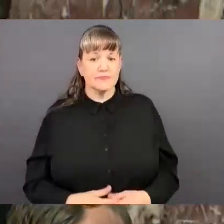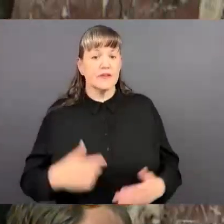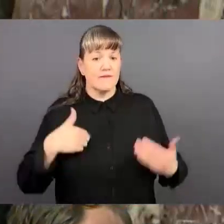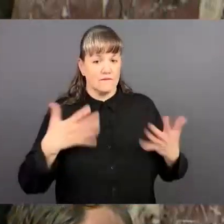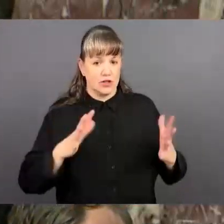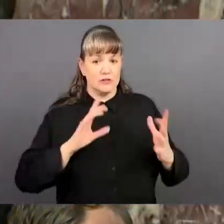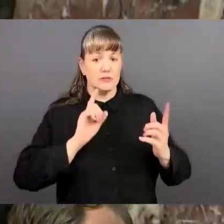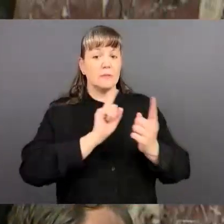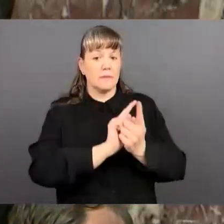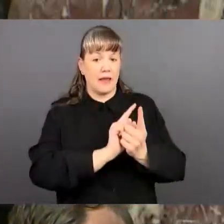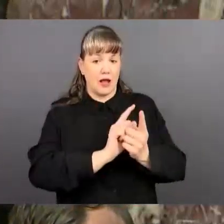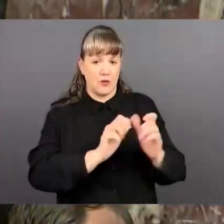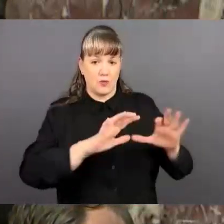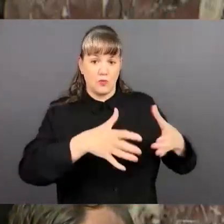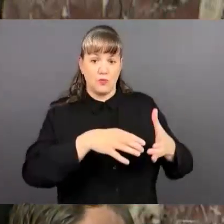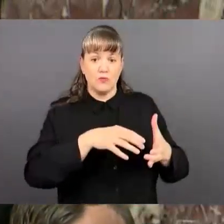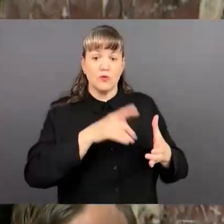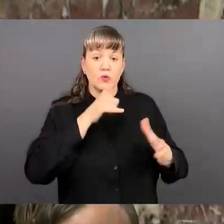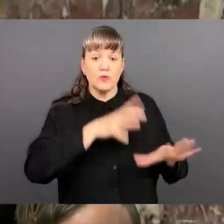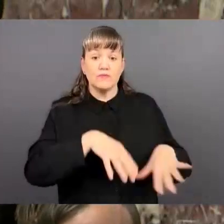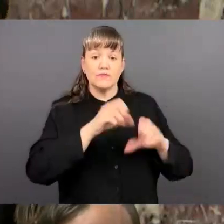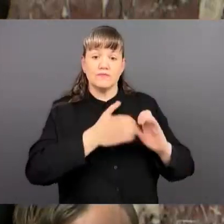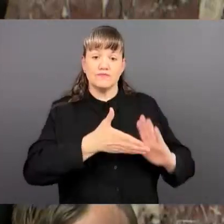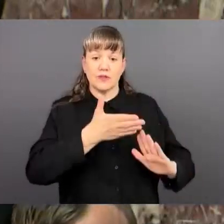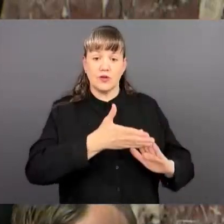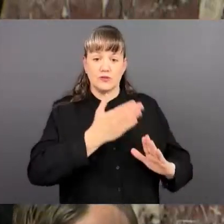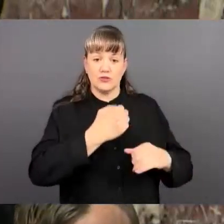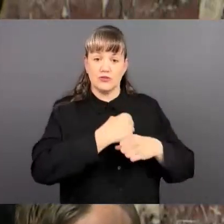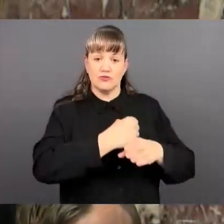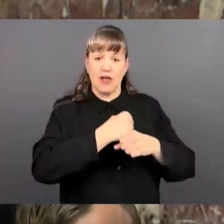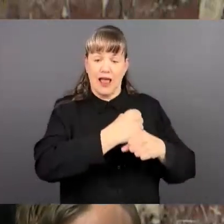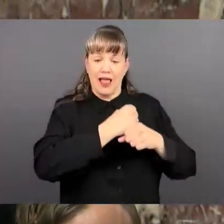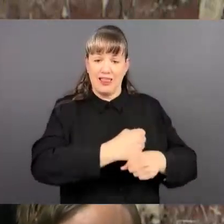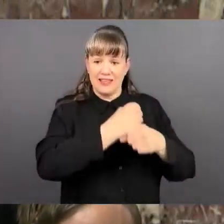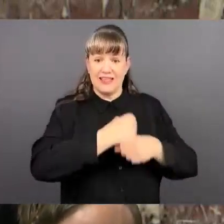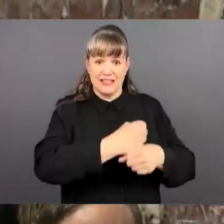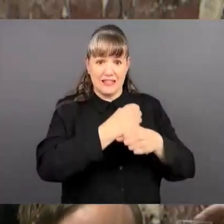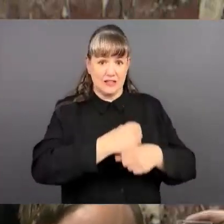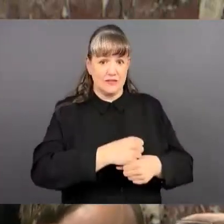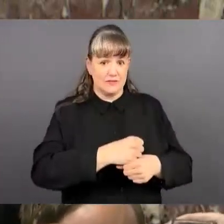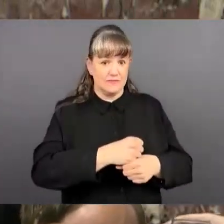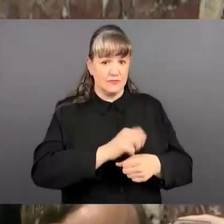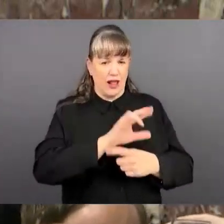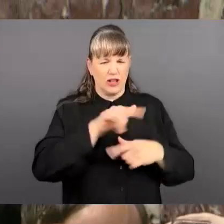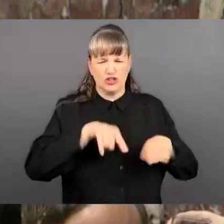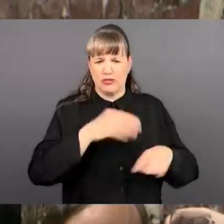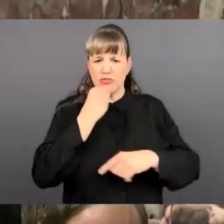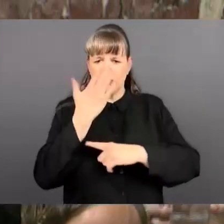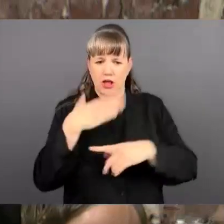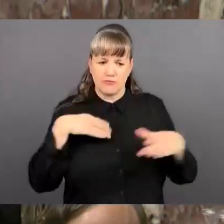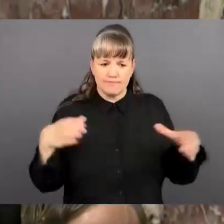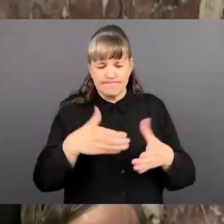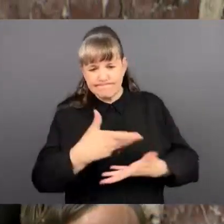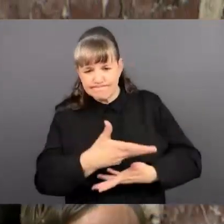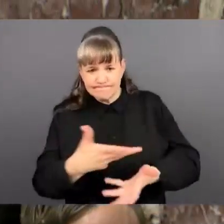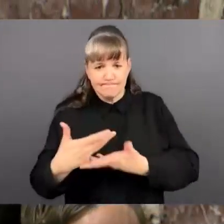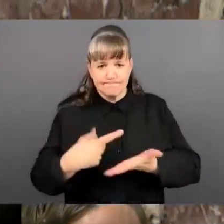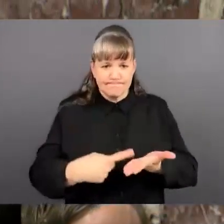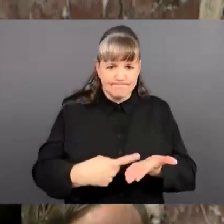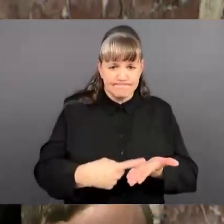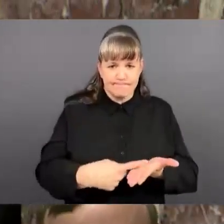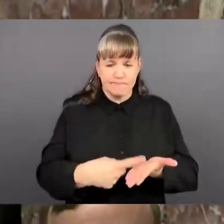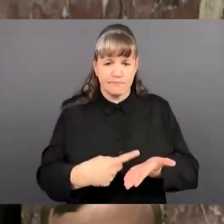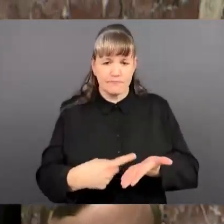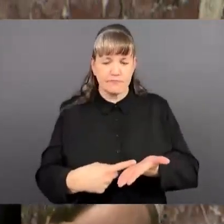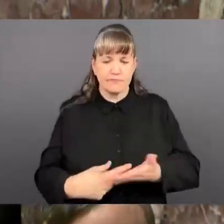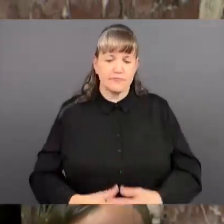today. I got to spend time over the lunch hour with them. We had a long conversation about the concerns they want to